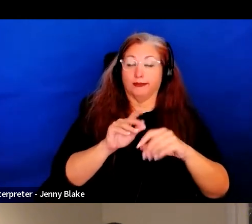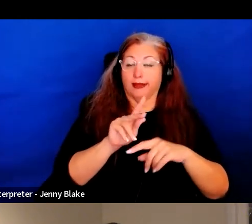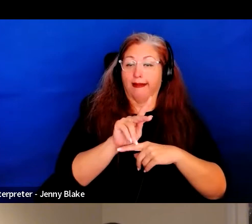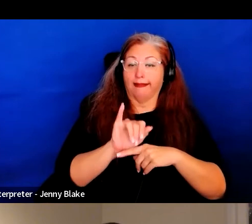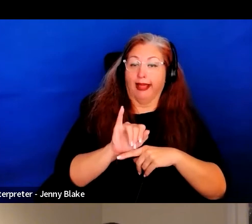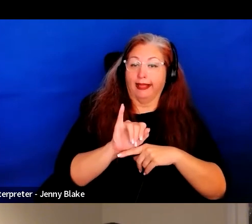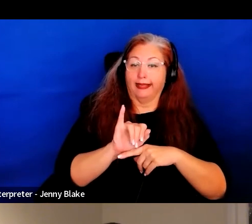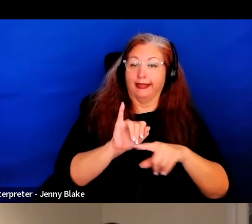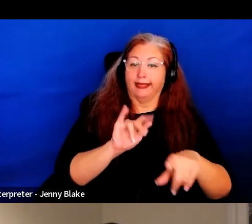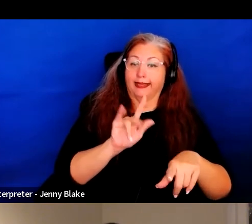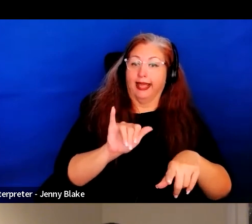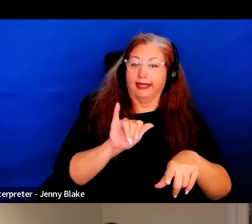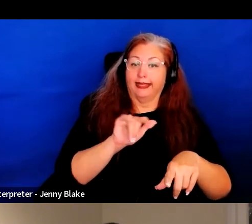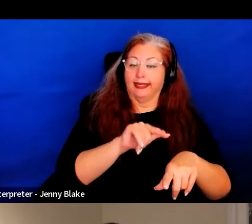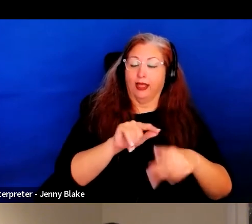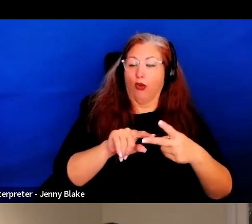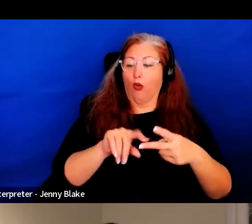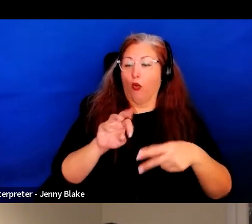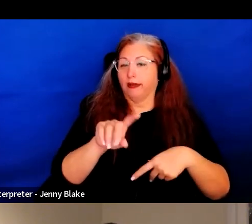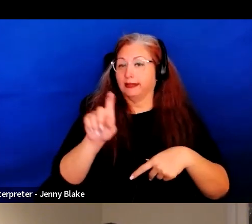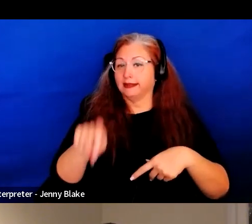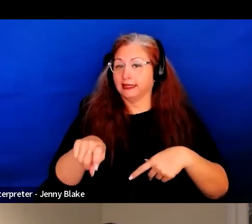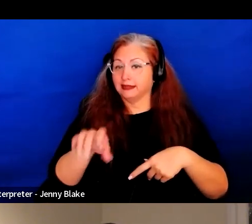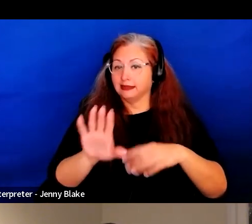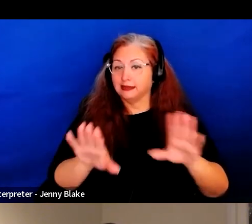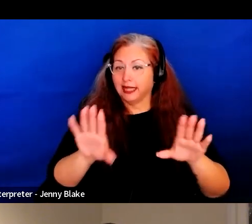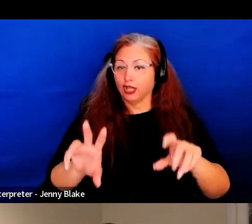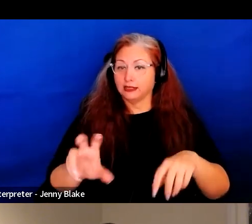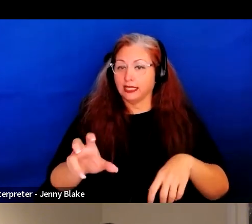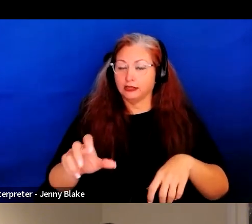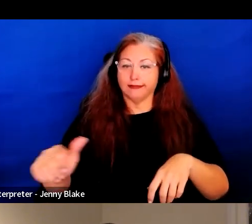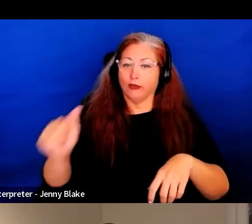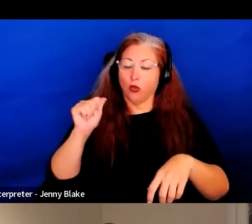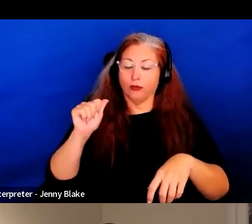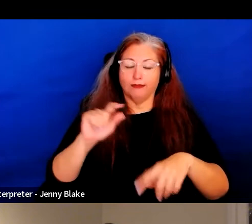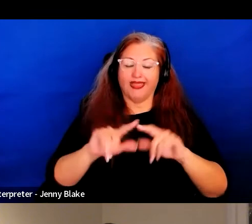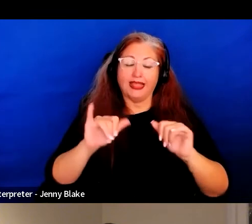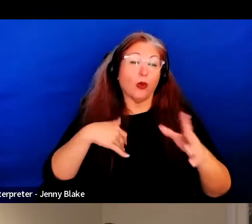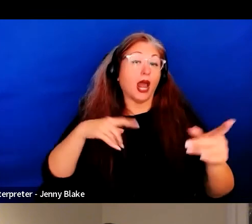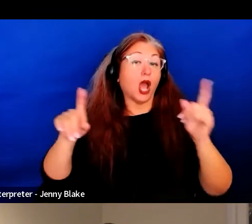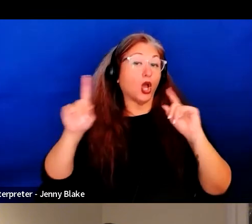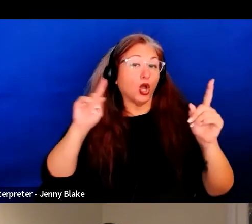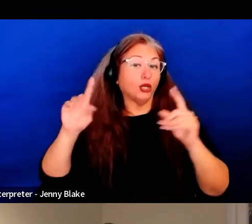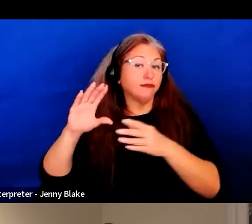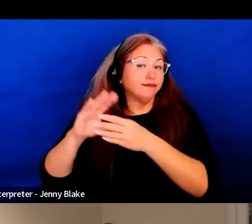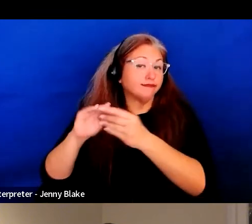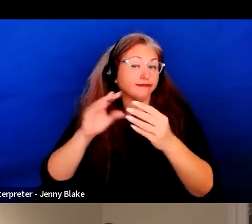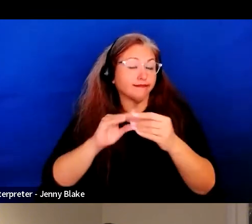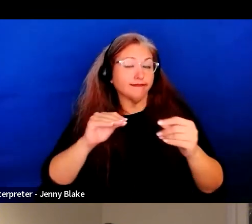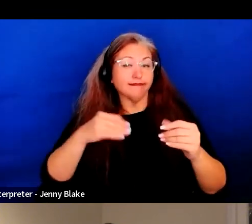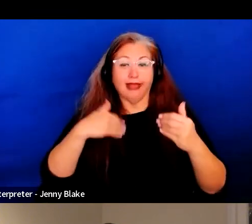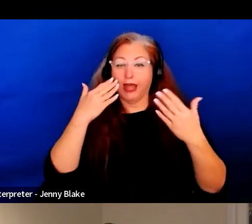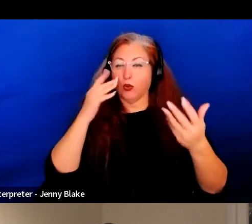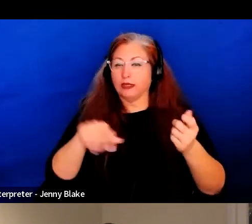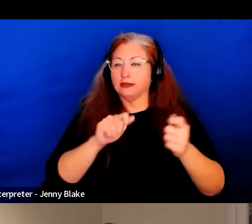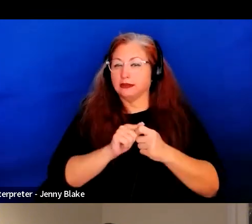affiliate, for example, or the Texas station. And all of that is anecdotal. So I don't know how to answer